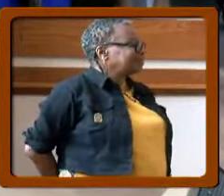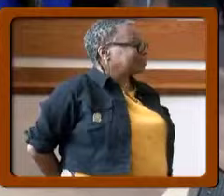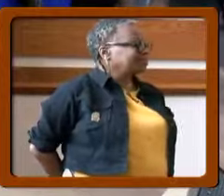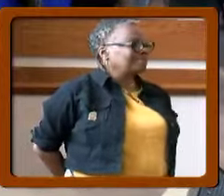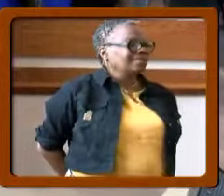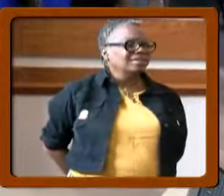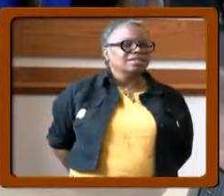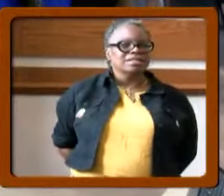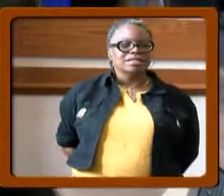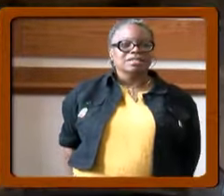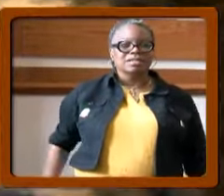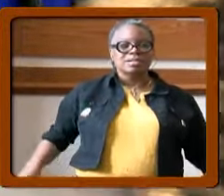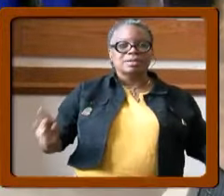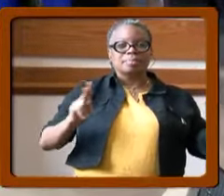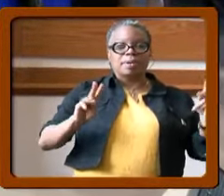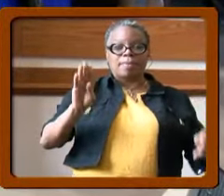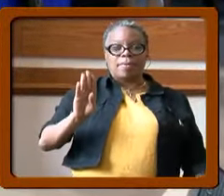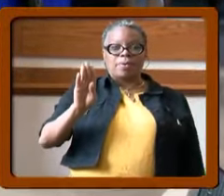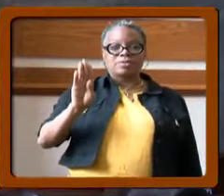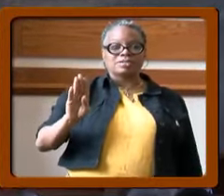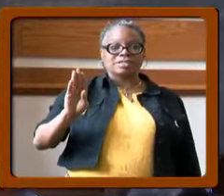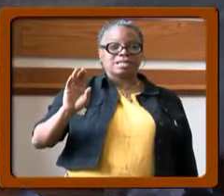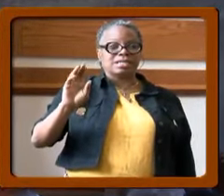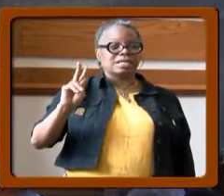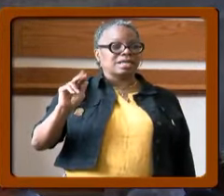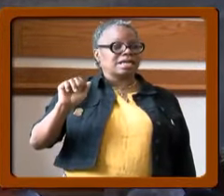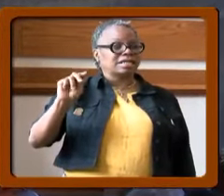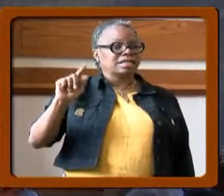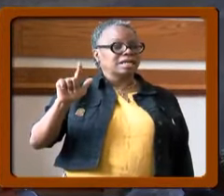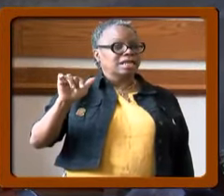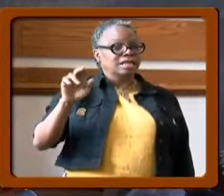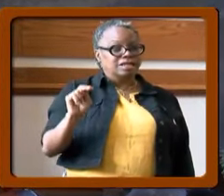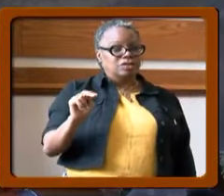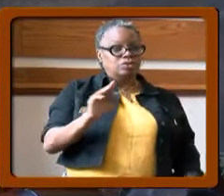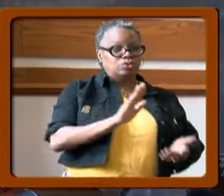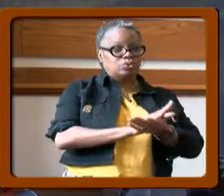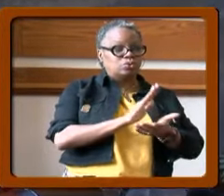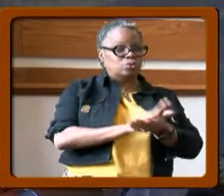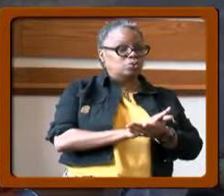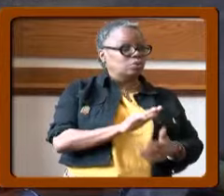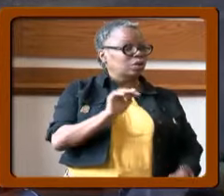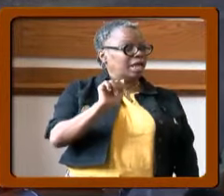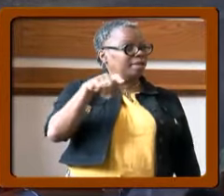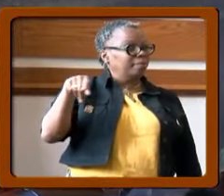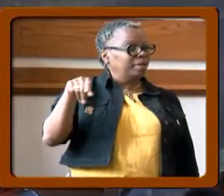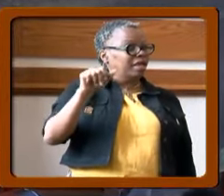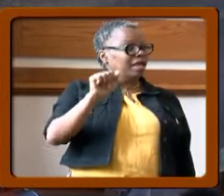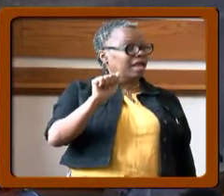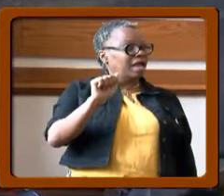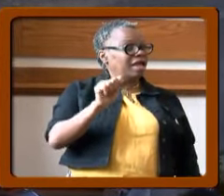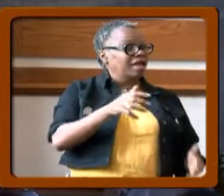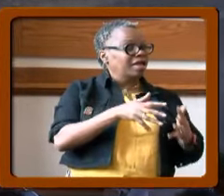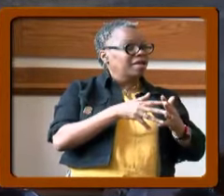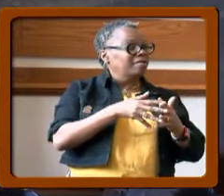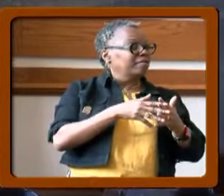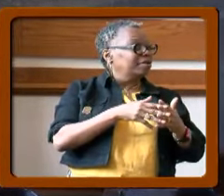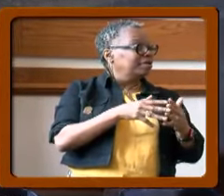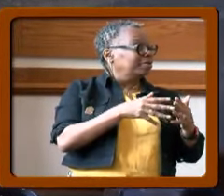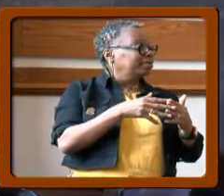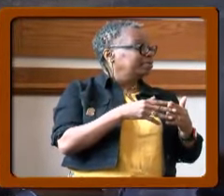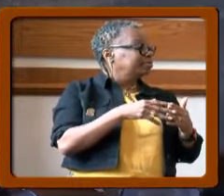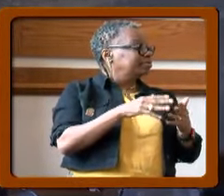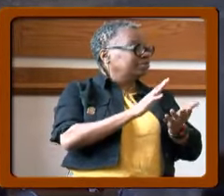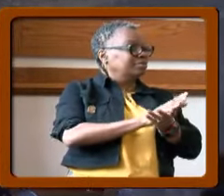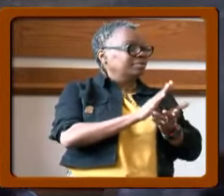We got some folks from the Boston Caitlin School AP African American Studies class. Where are they? Where are they? All